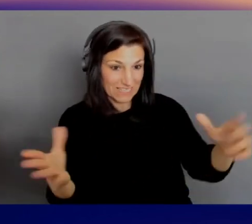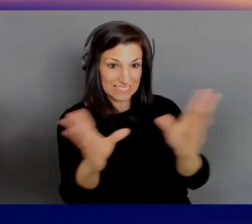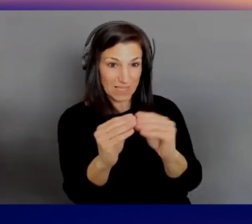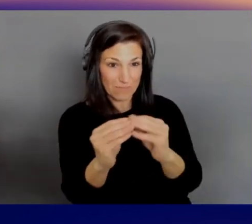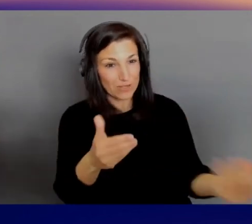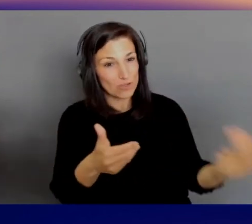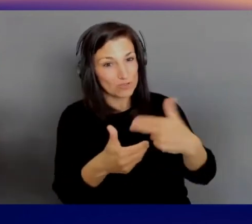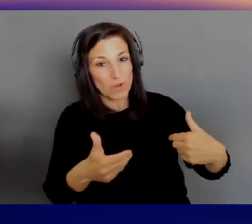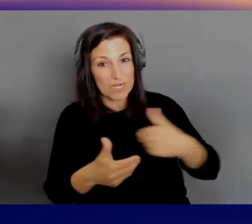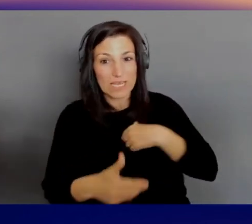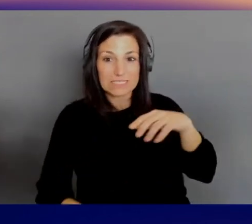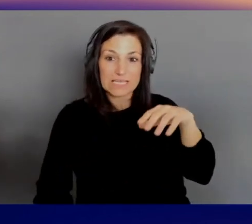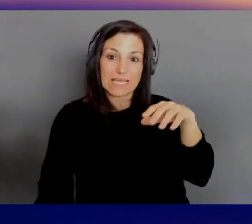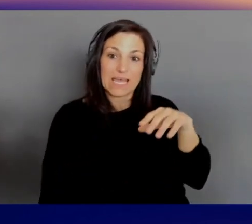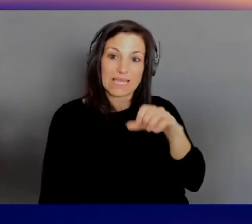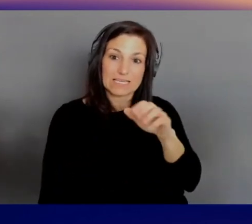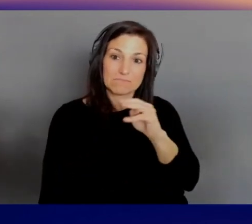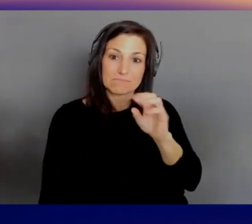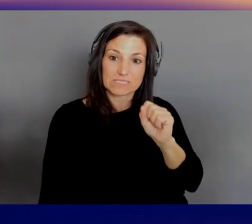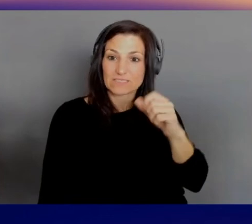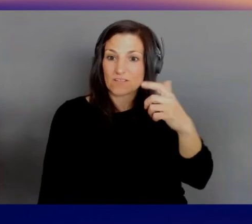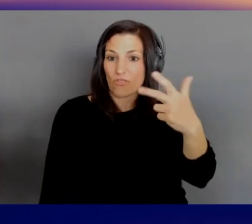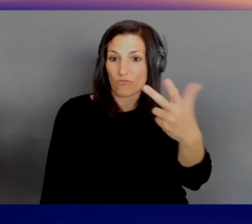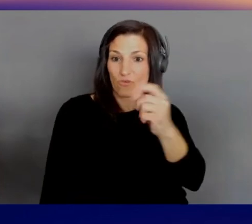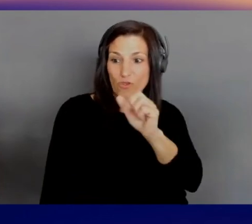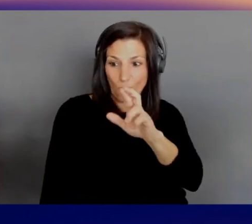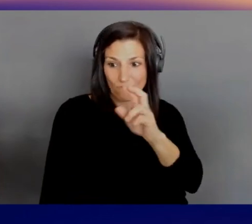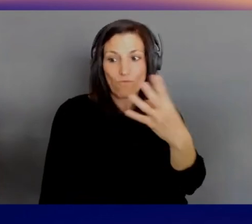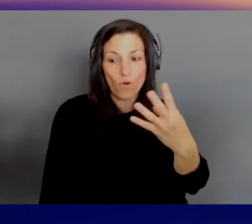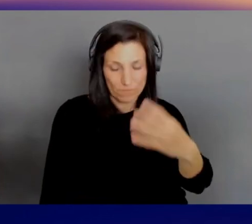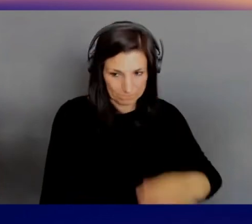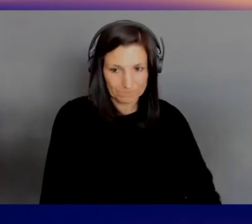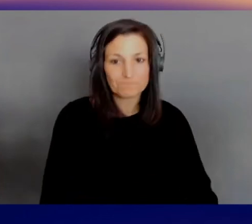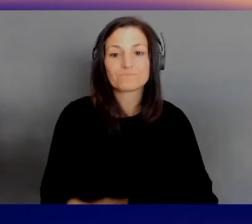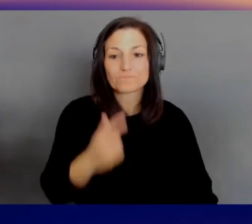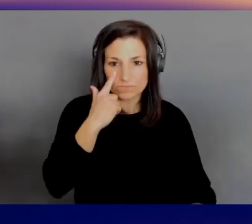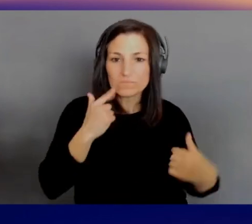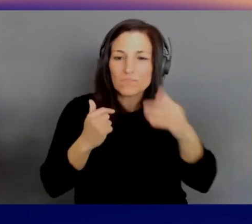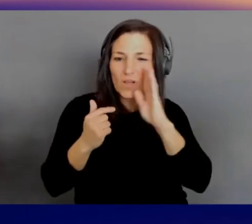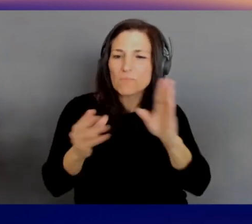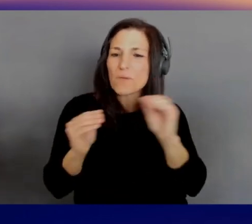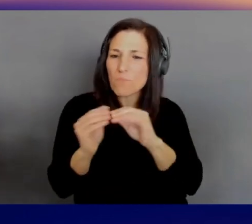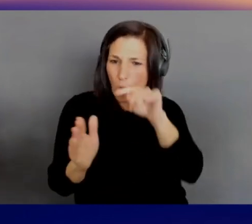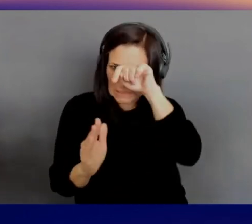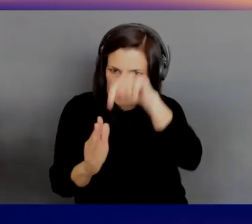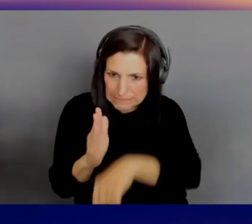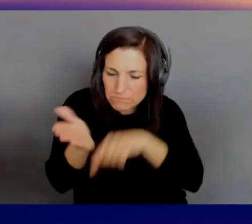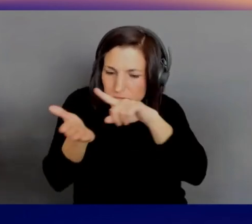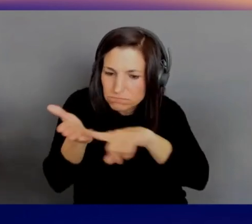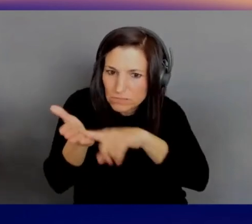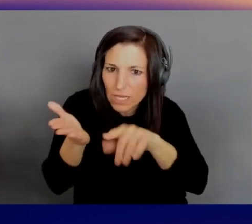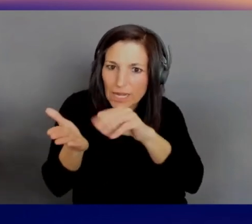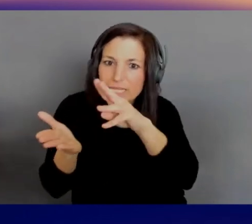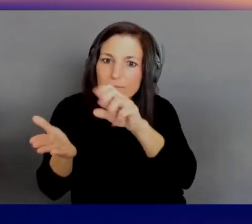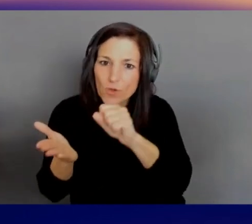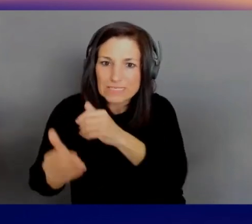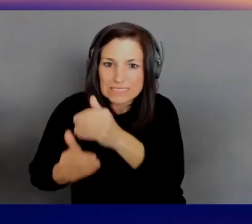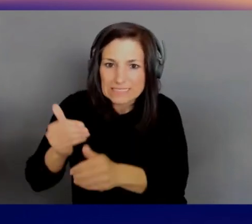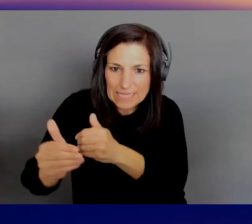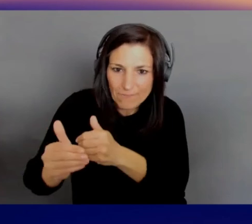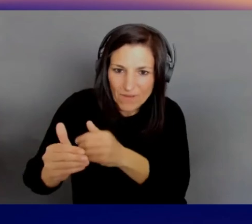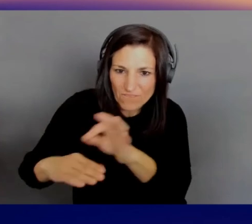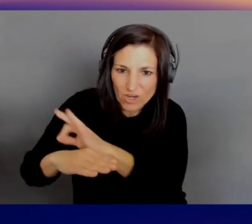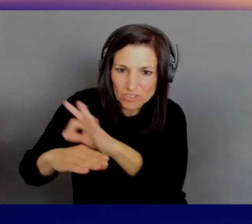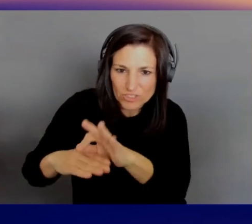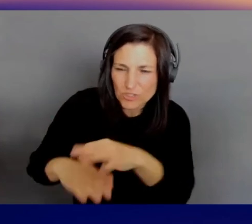304. You'll get a deeper dive on AWS Step Functions. One more question for me. Yep. So how can I get my hands